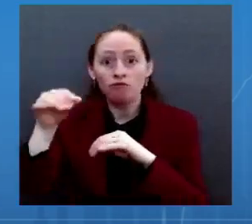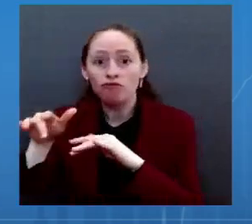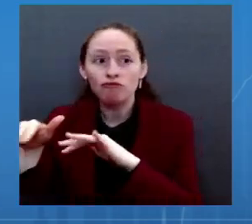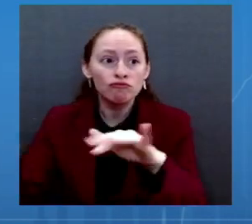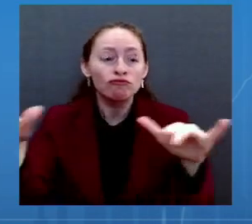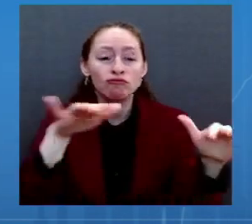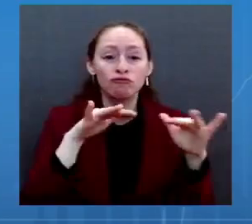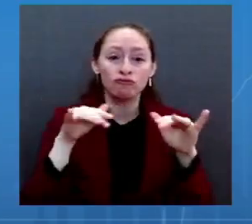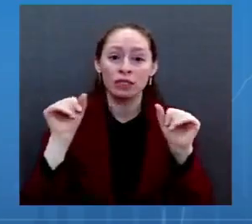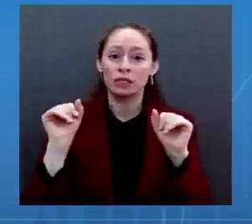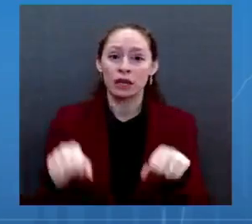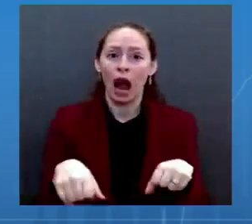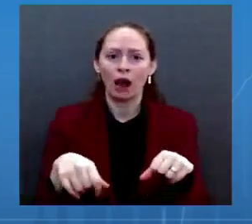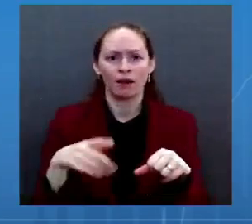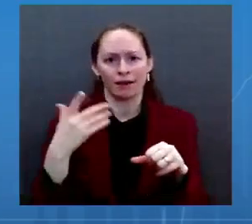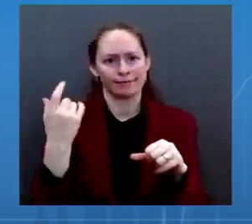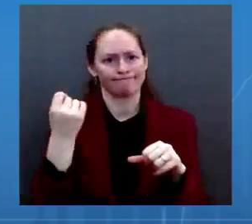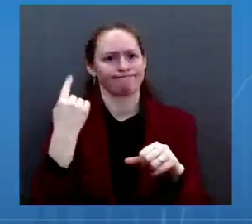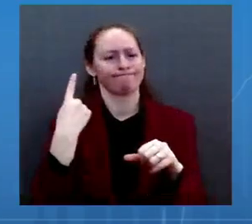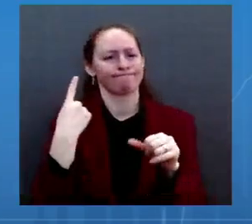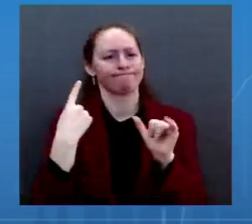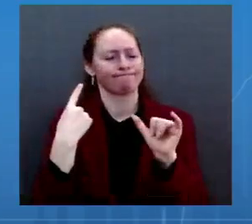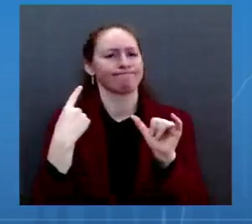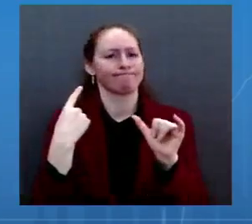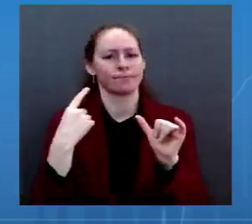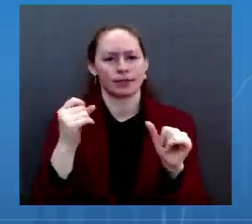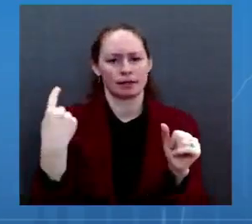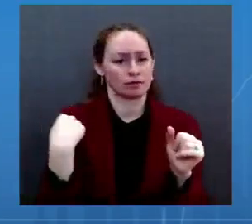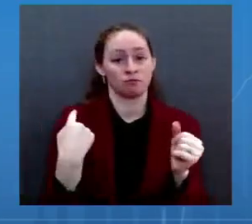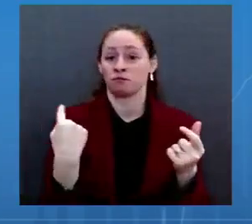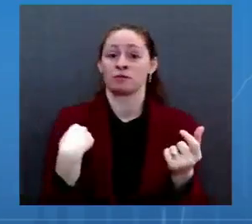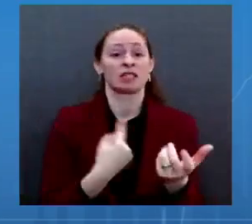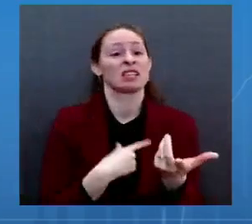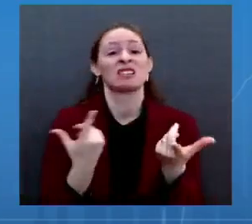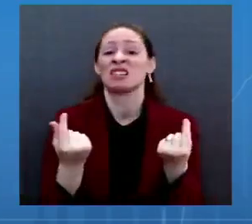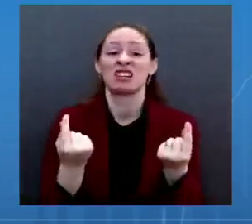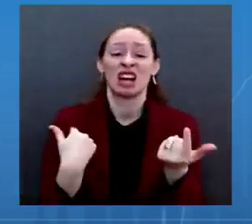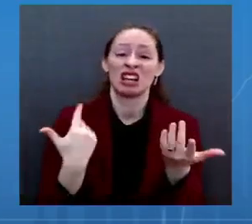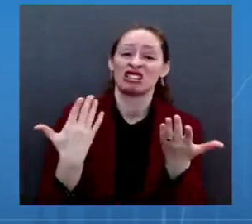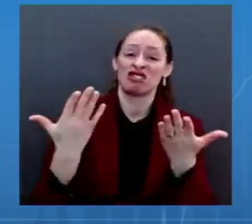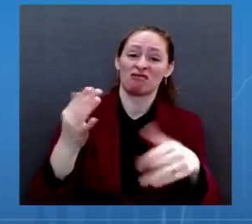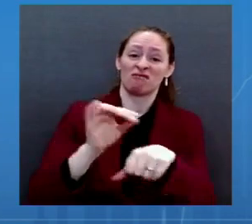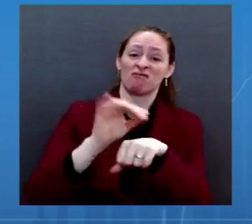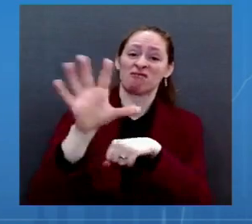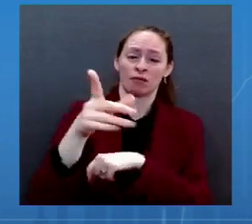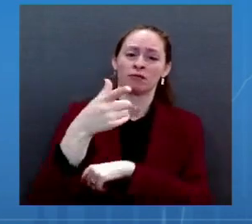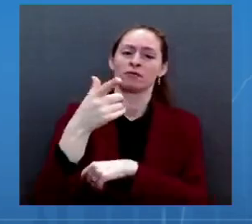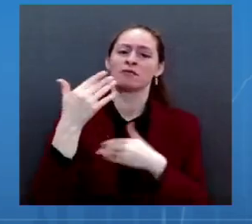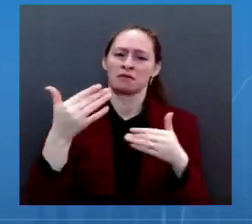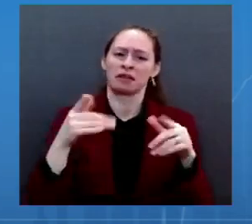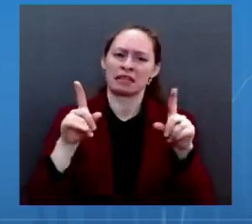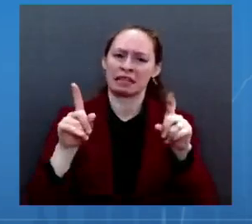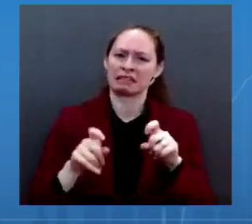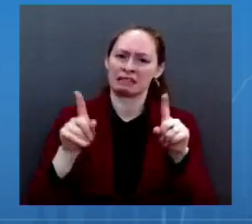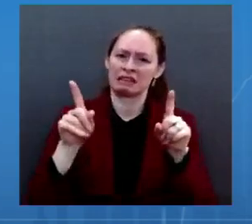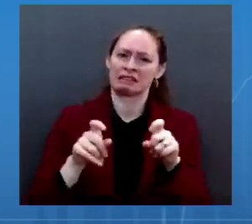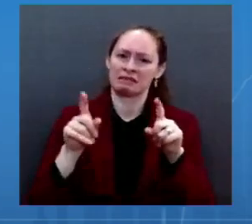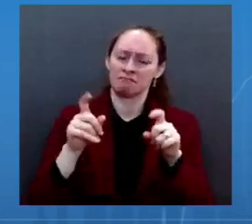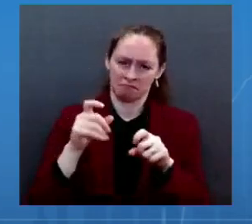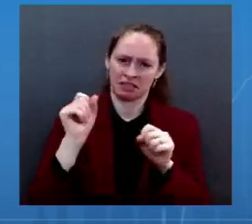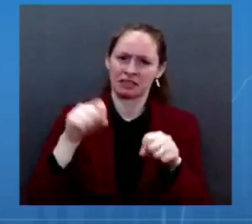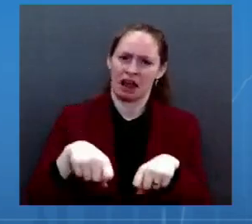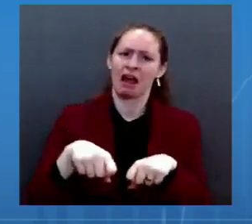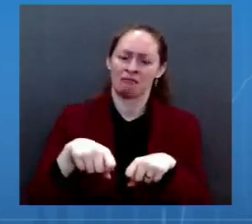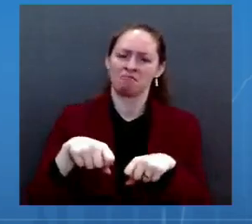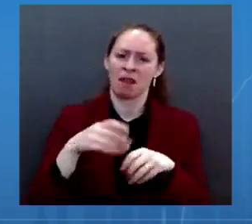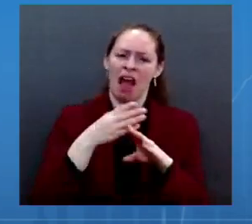a test at the end of their 5-day isolation period, we wanted to make sure people understood how they should be interpreted. If that test is